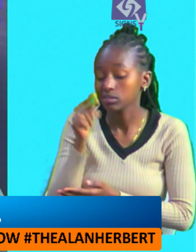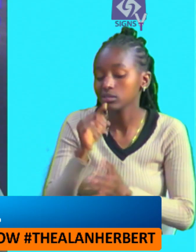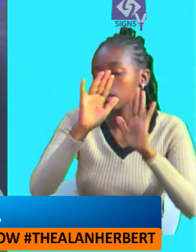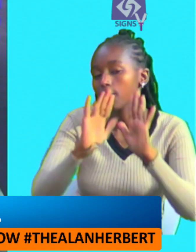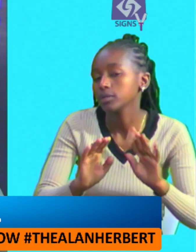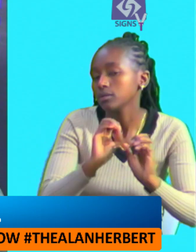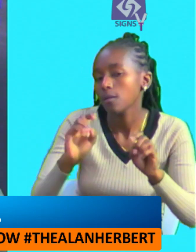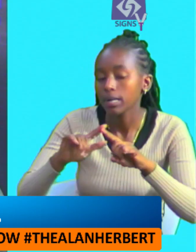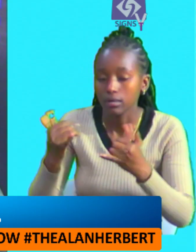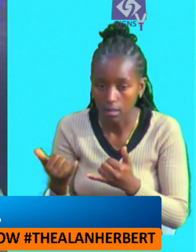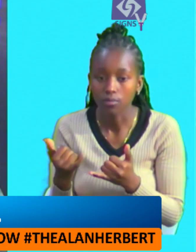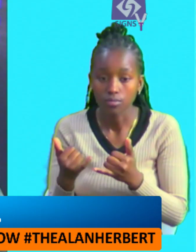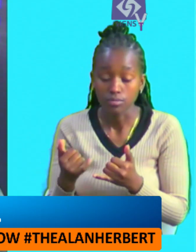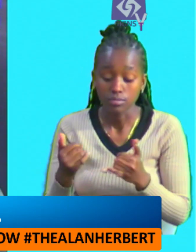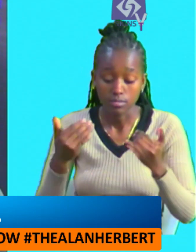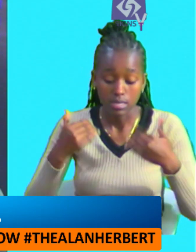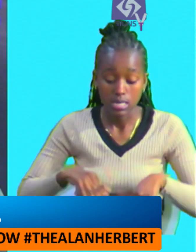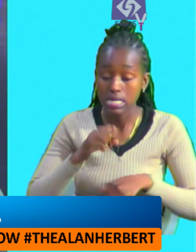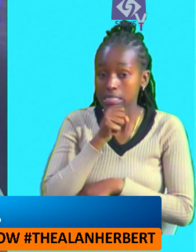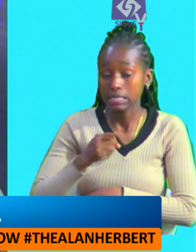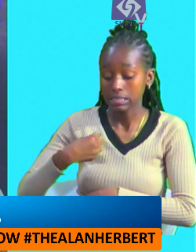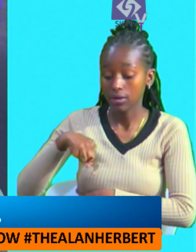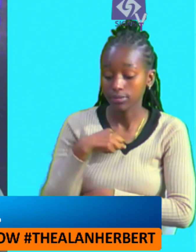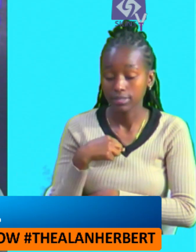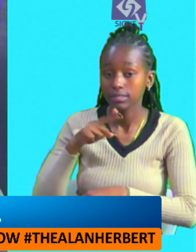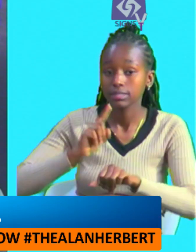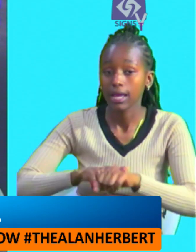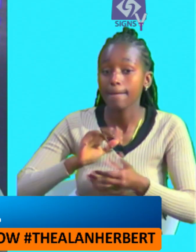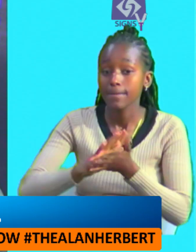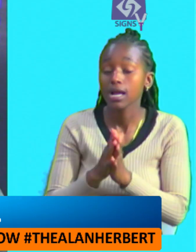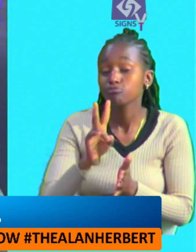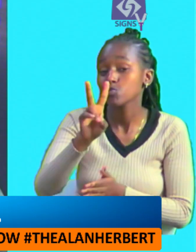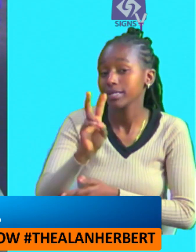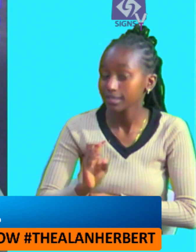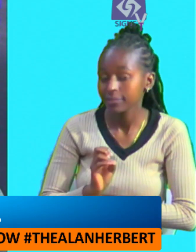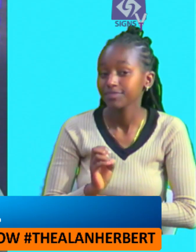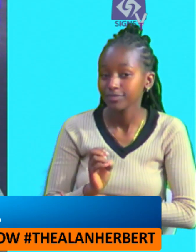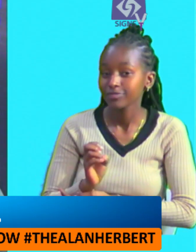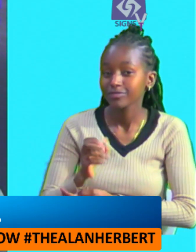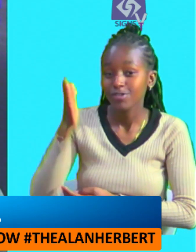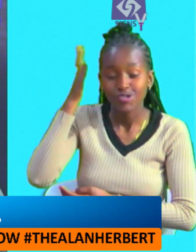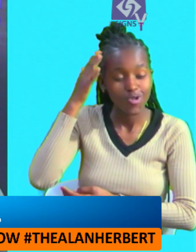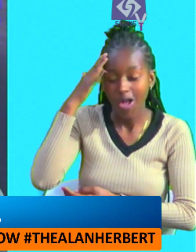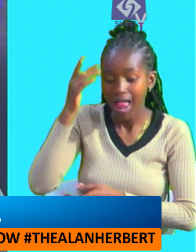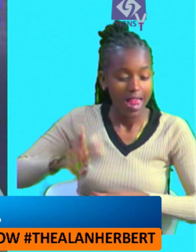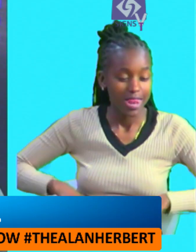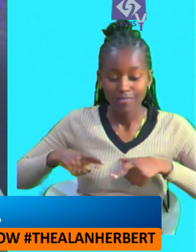out, I ate out and all of that. But these are things that I've been doing. So I just want to just go out there and say,